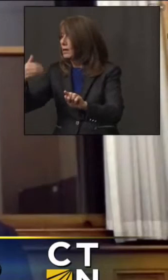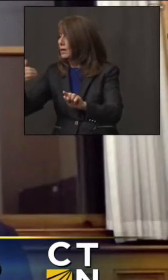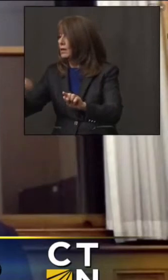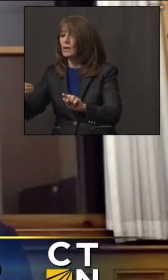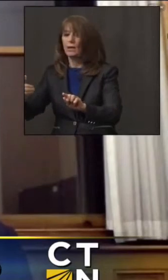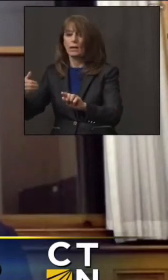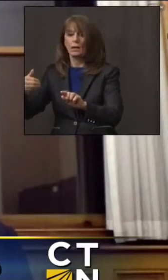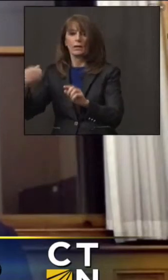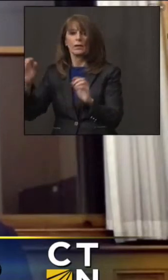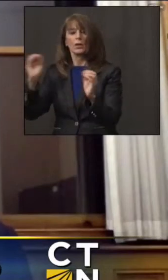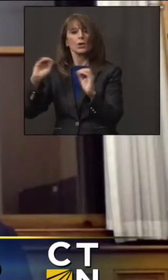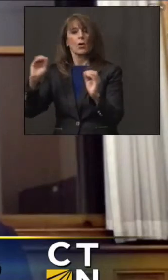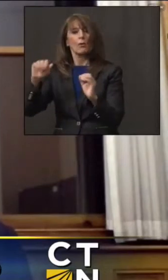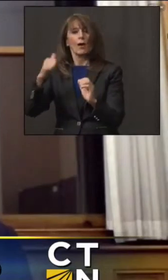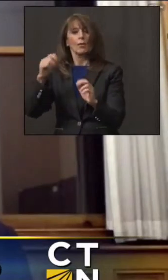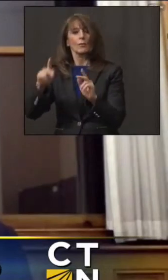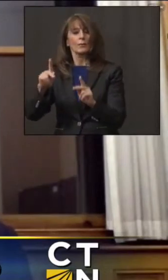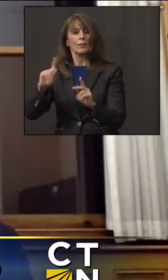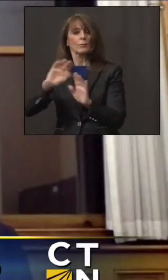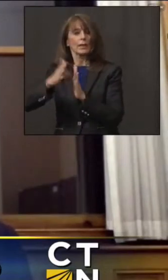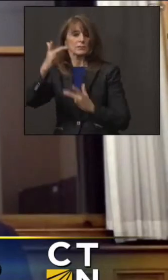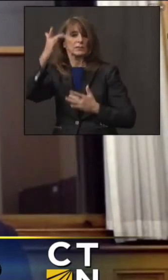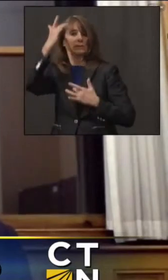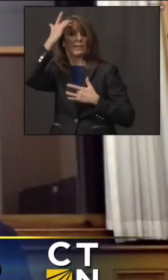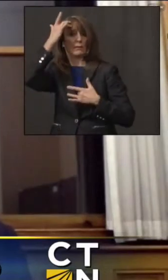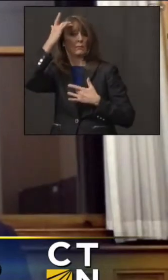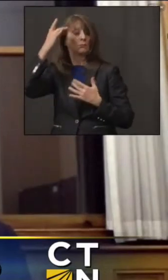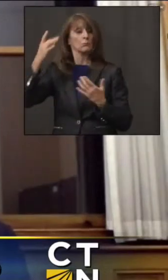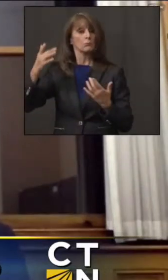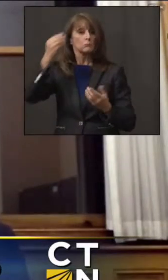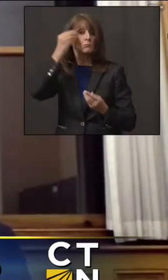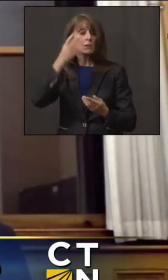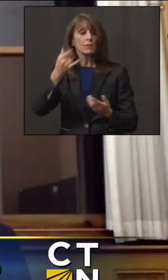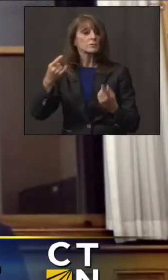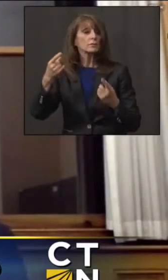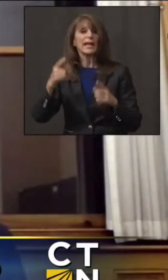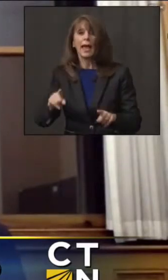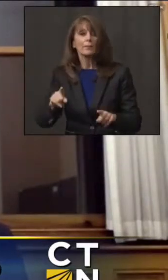over, no one else in that class got infected, which happens nearly every